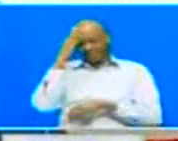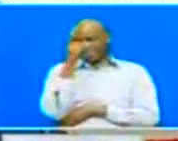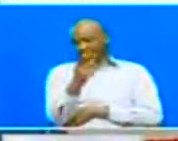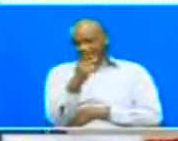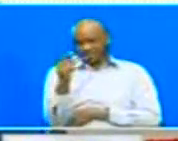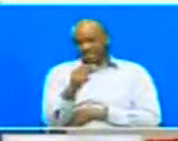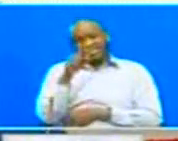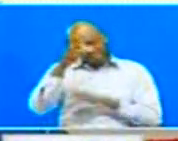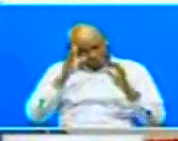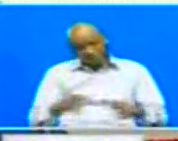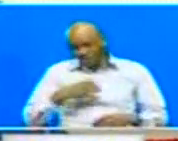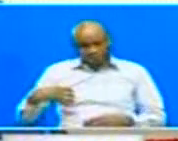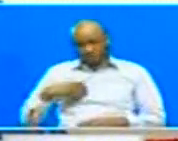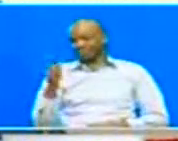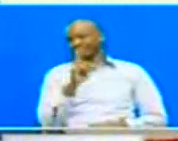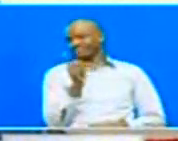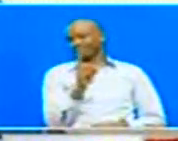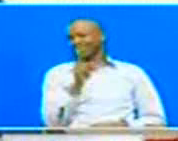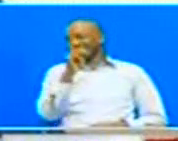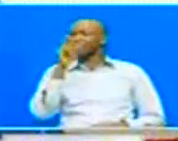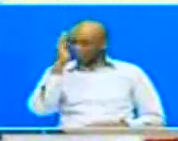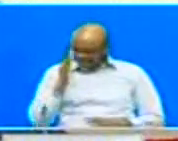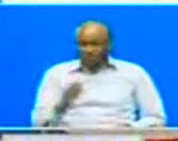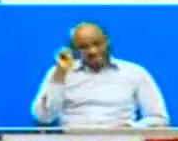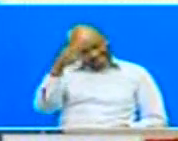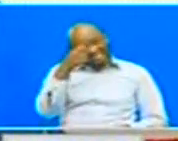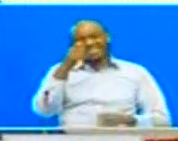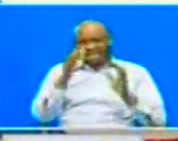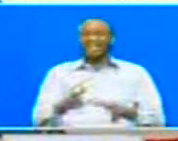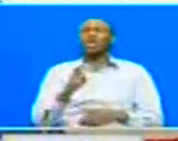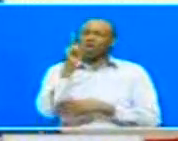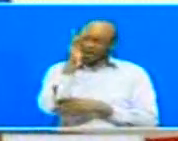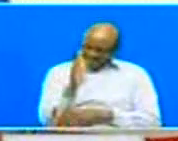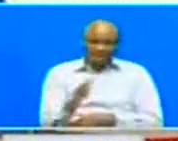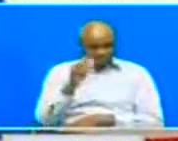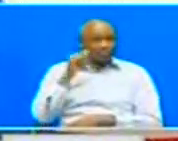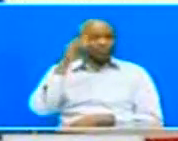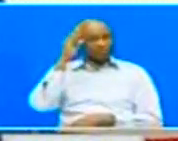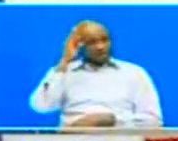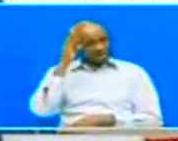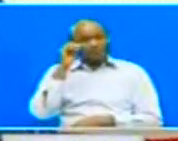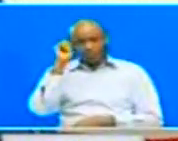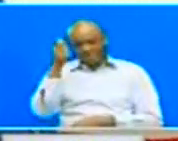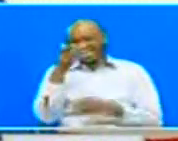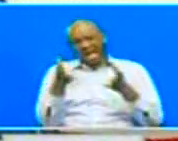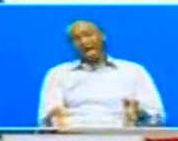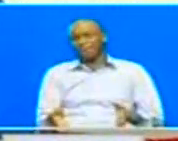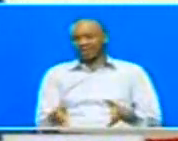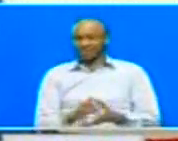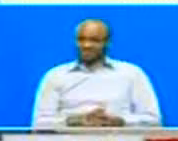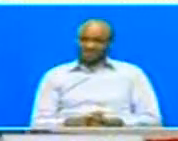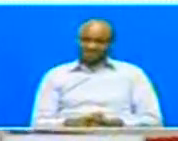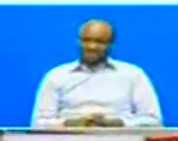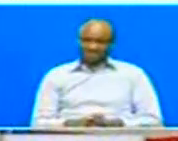wasn't actually a refugee. This was a Kenyan Somali, a lawyer. educated probably by our own taxpayers' money.